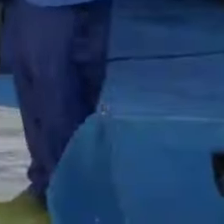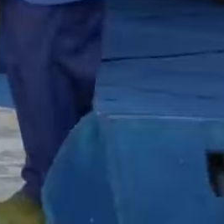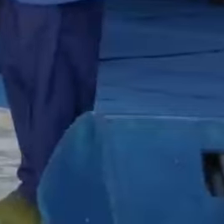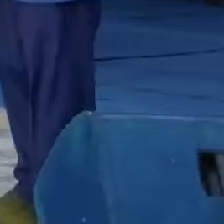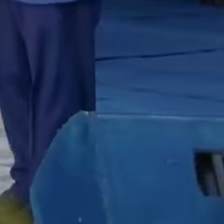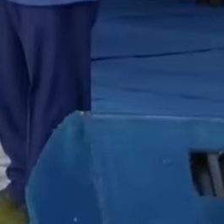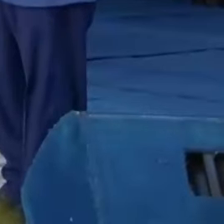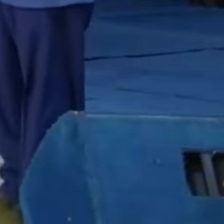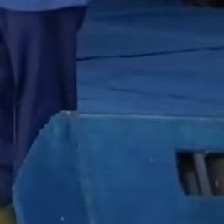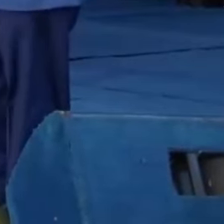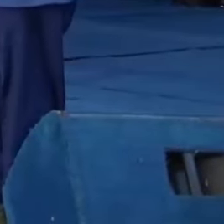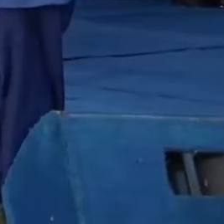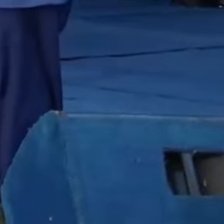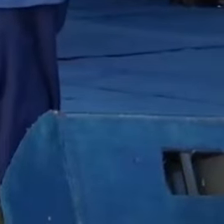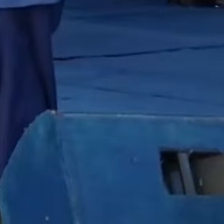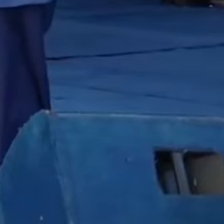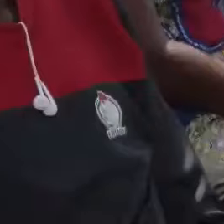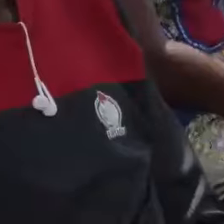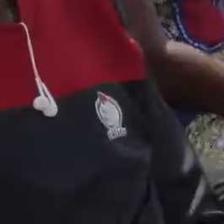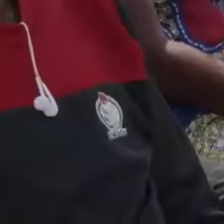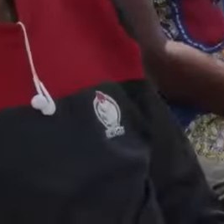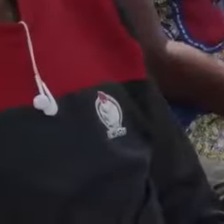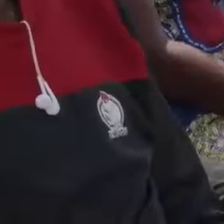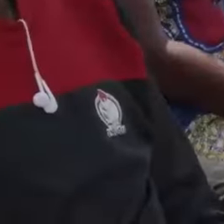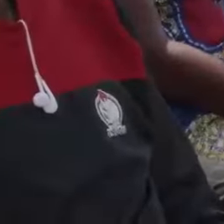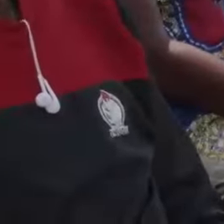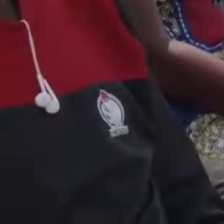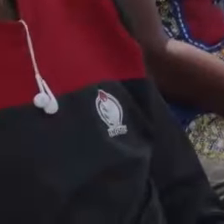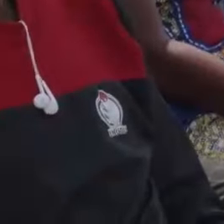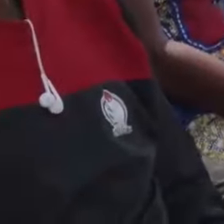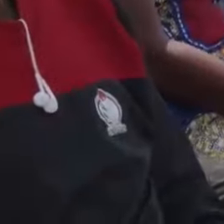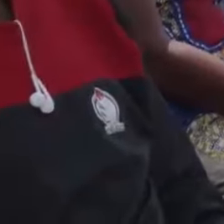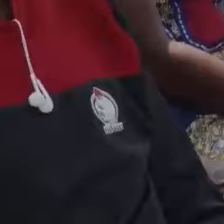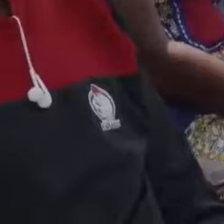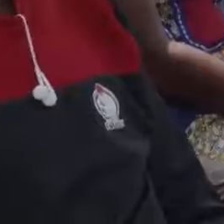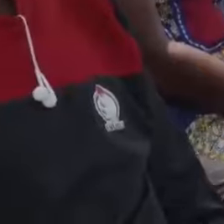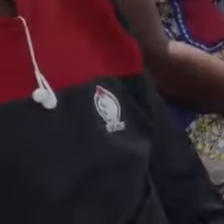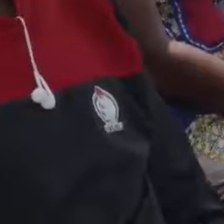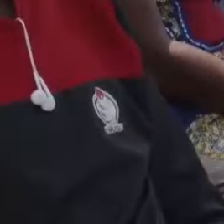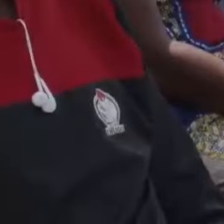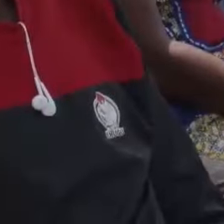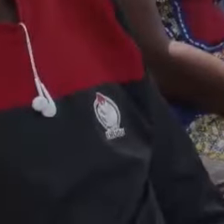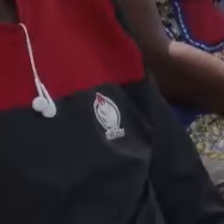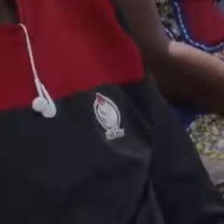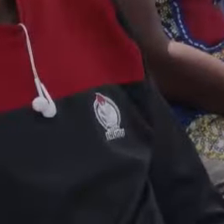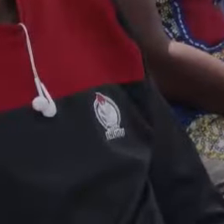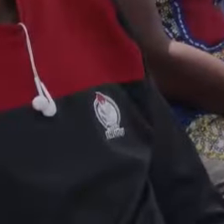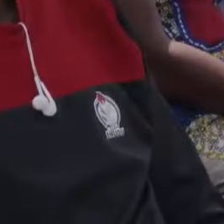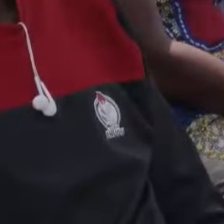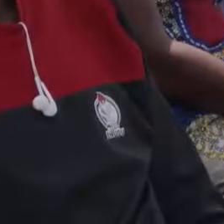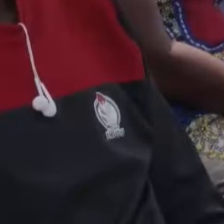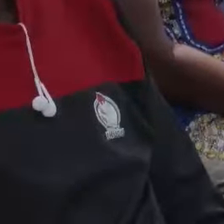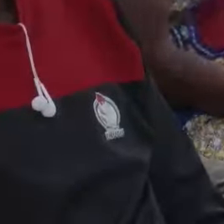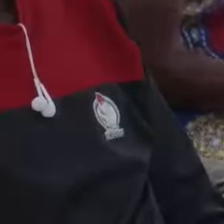Lord names you. The Lord knows your name. And the Lord has named you, and he has put you, he is taking you